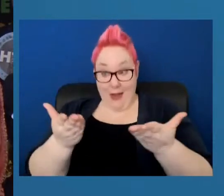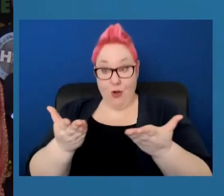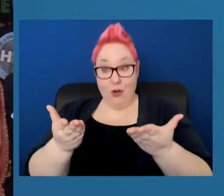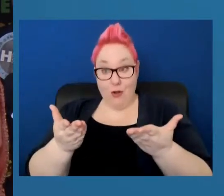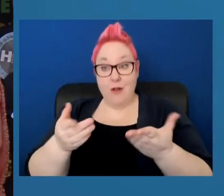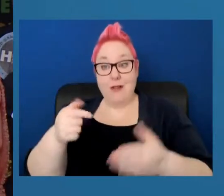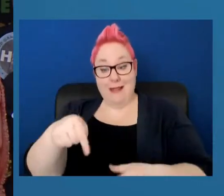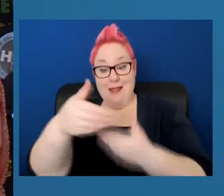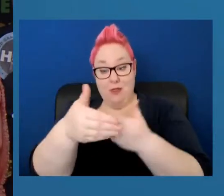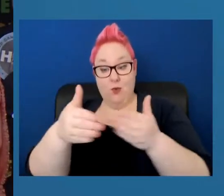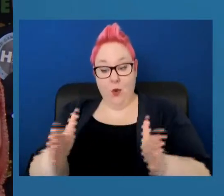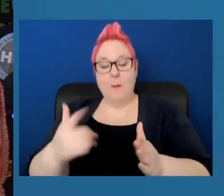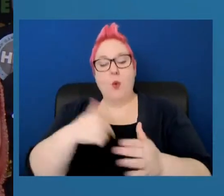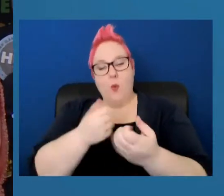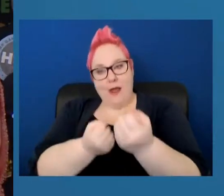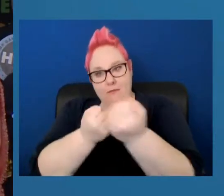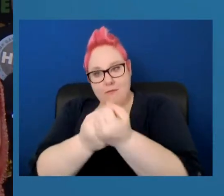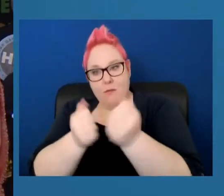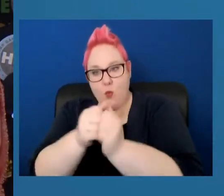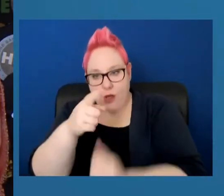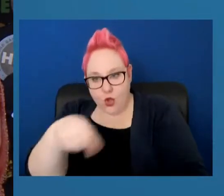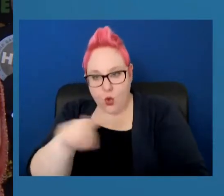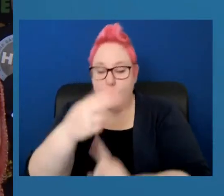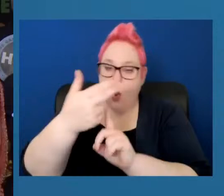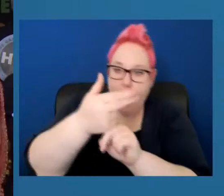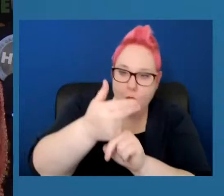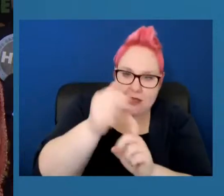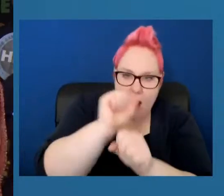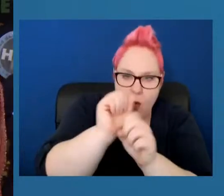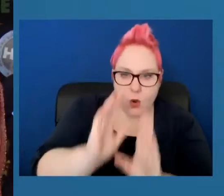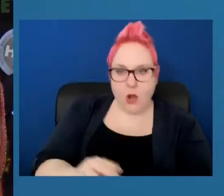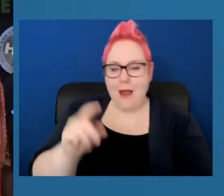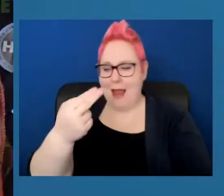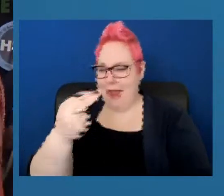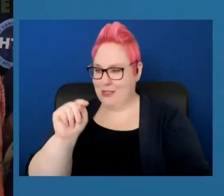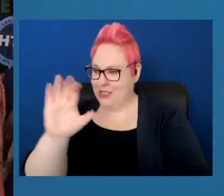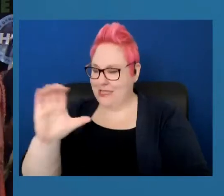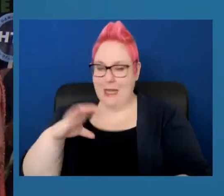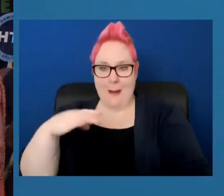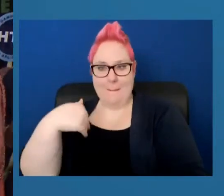particular, with hotel workers, with members of HTC.